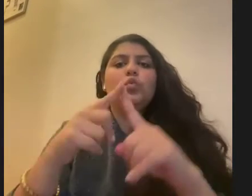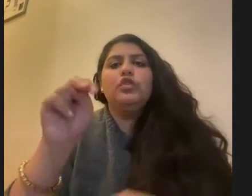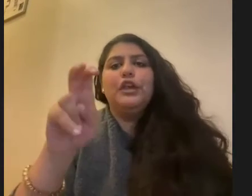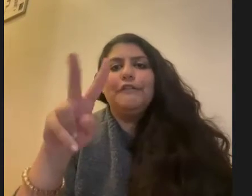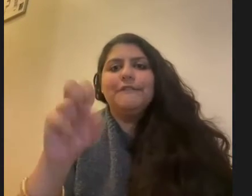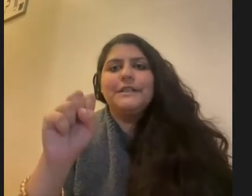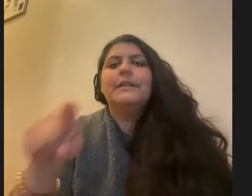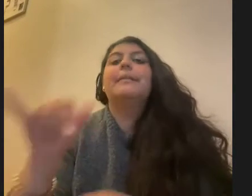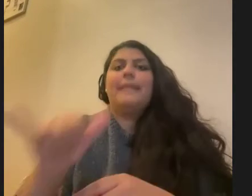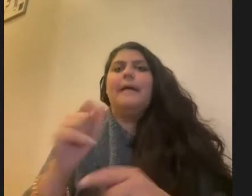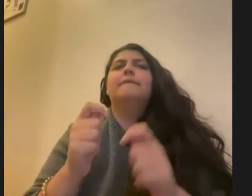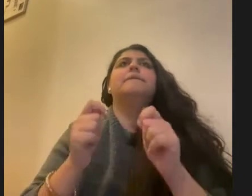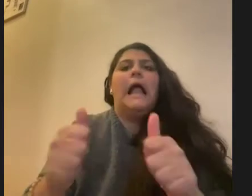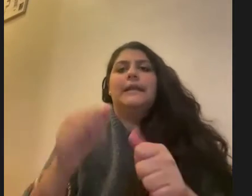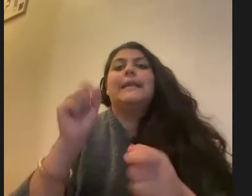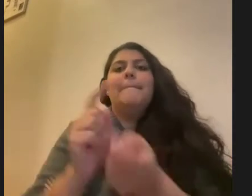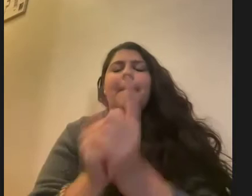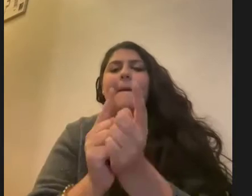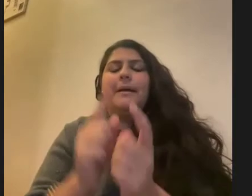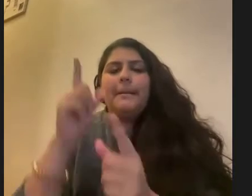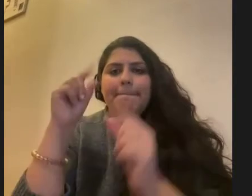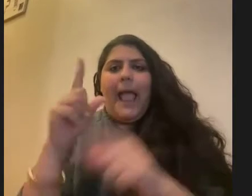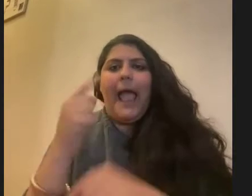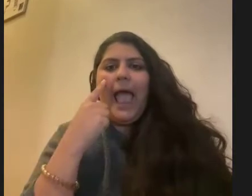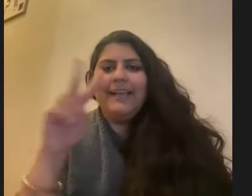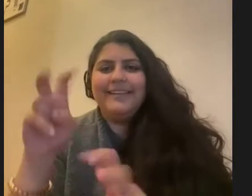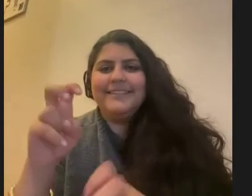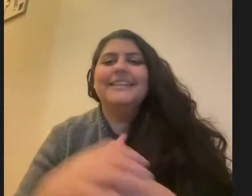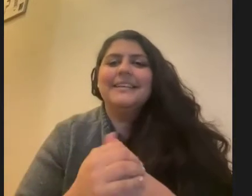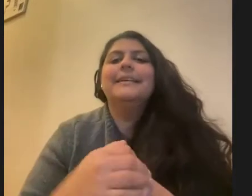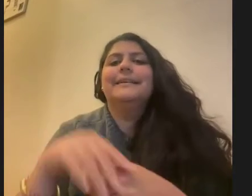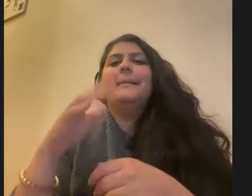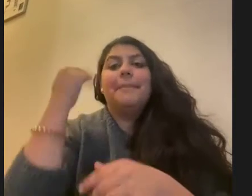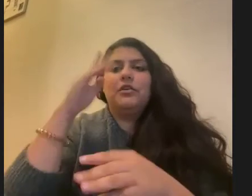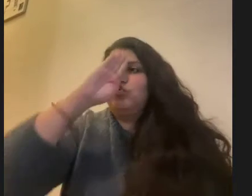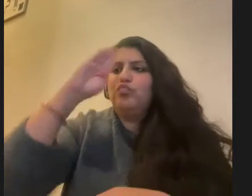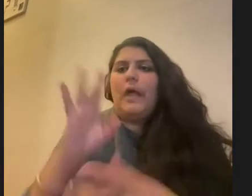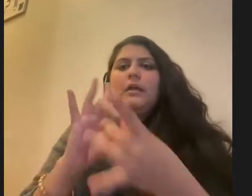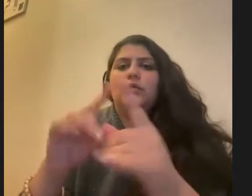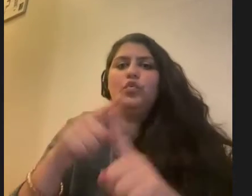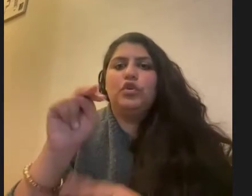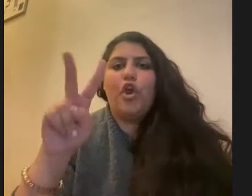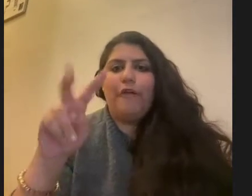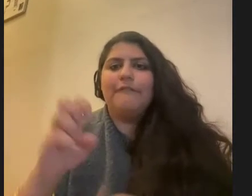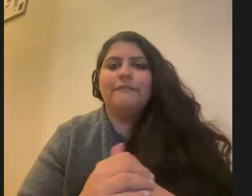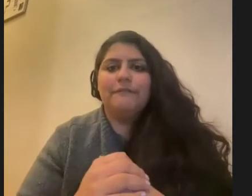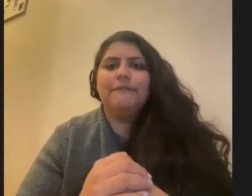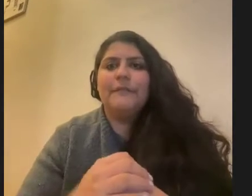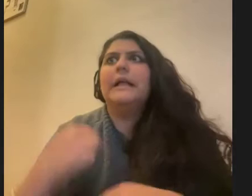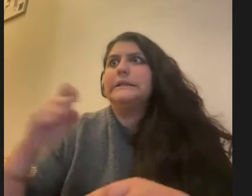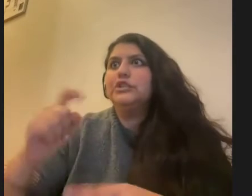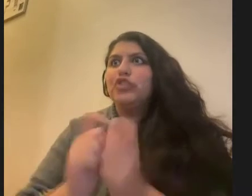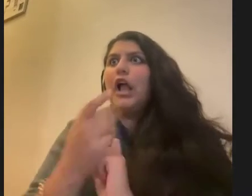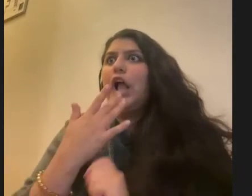fast. So they can do this really quickly in a blink of an eye because they're directly connected to the nerves. And so it's just like, I need to change color, boom, I'm changing the